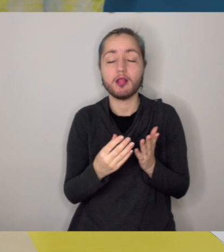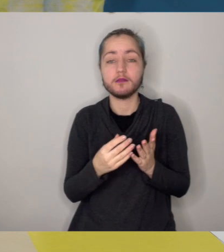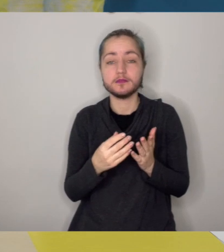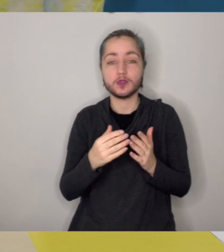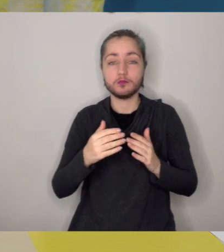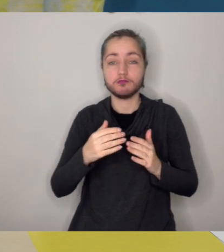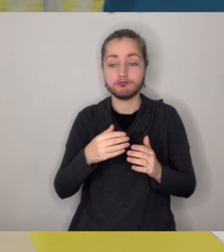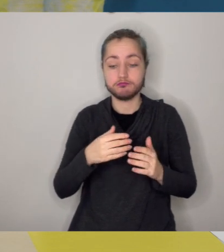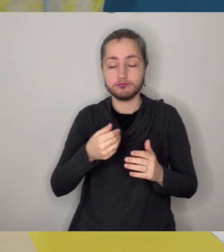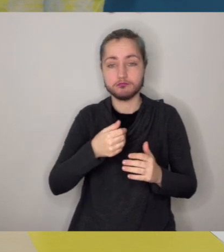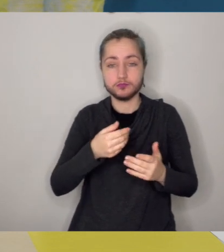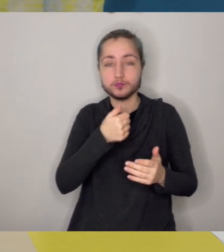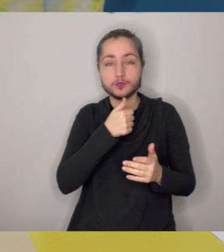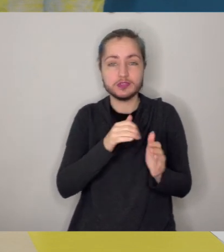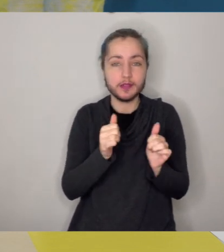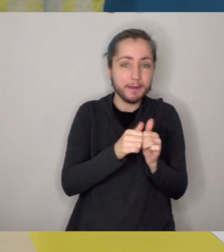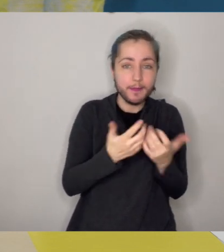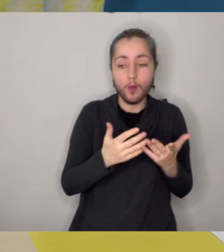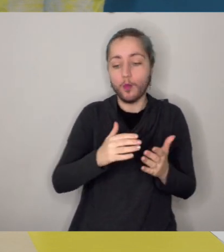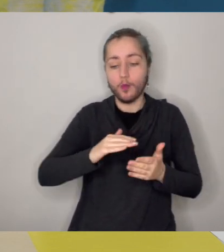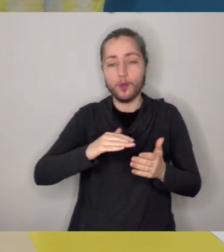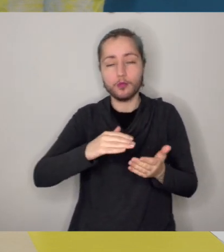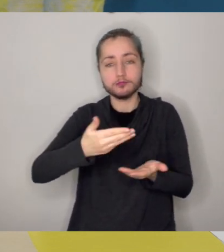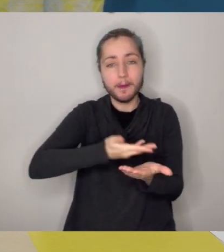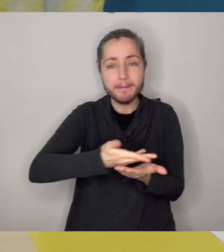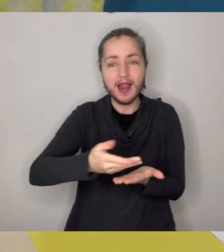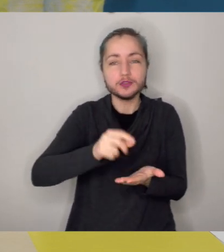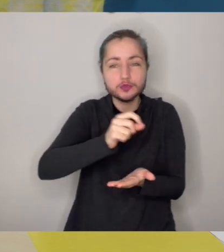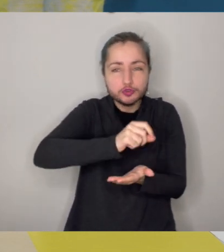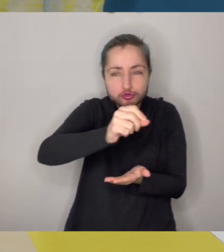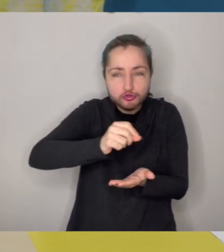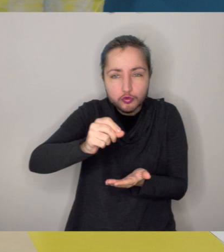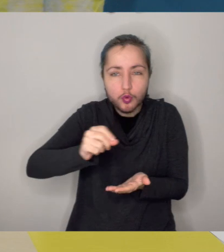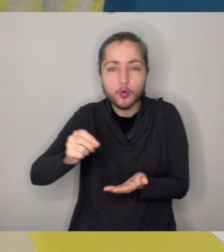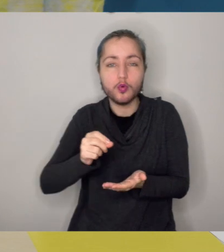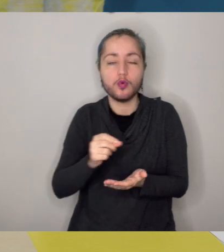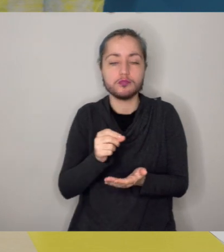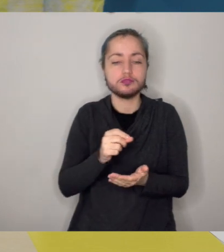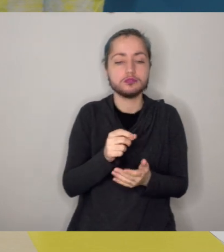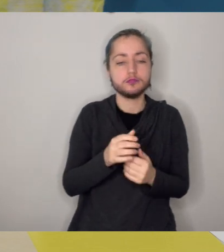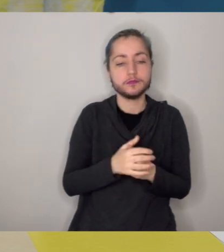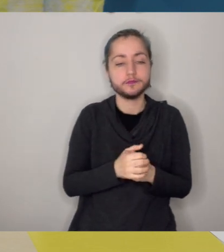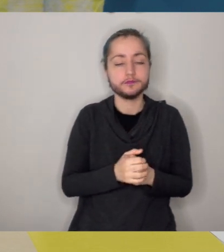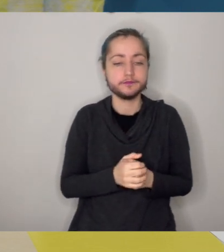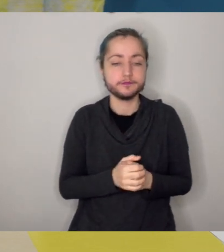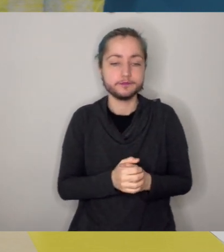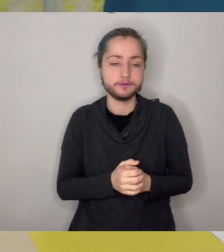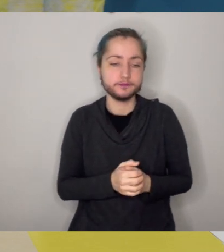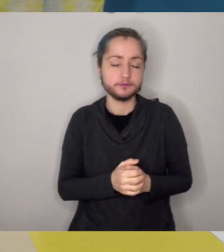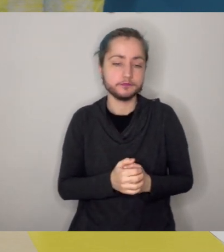really quick. On your sheet or your palette, you can kind of draw into the ink and paint that you've just